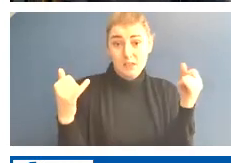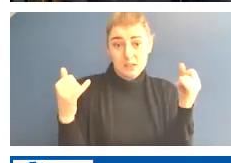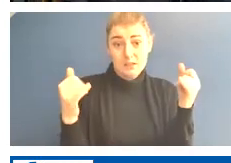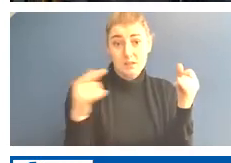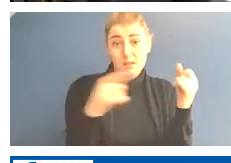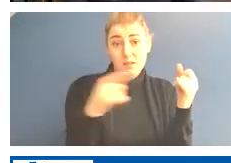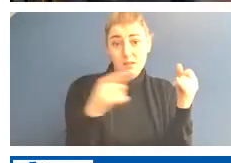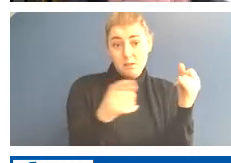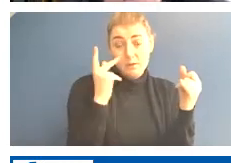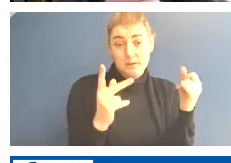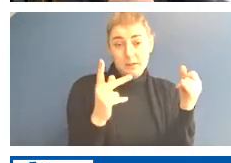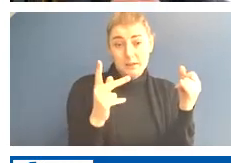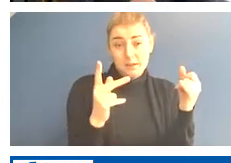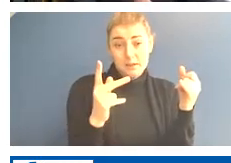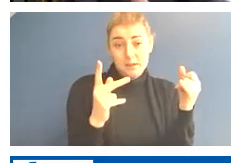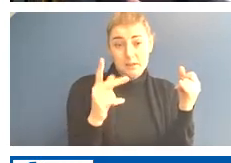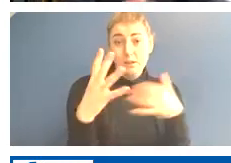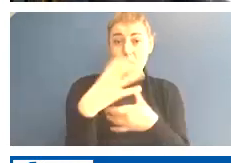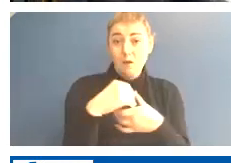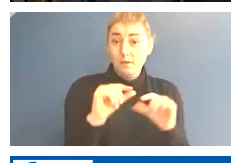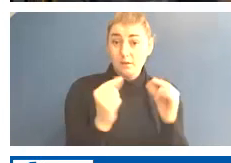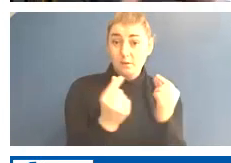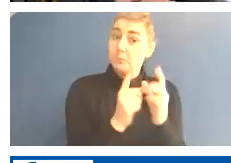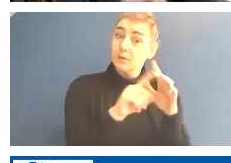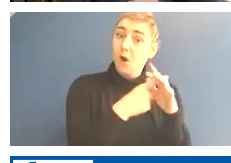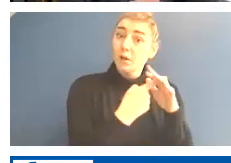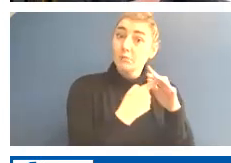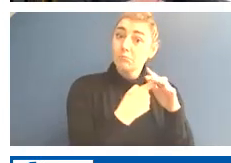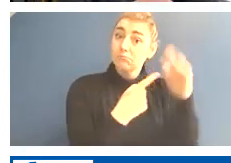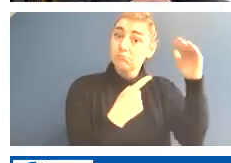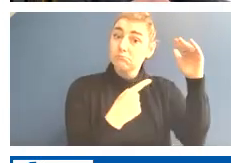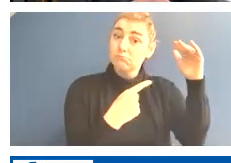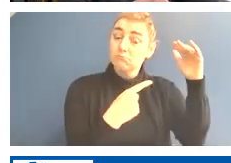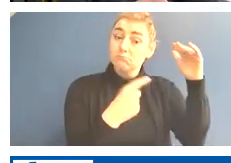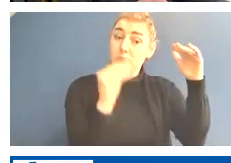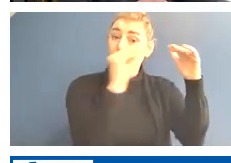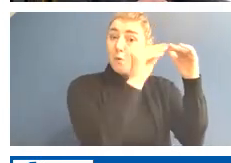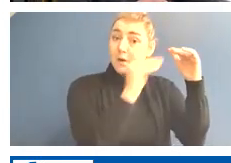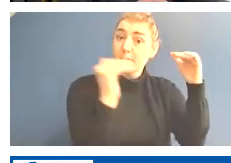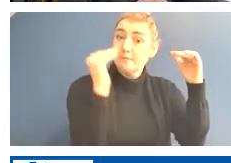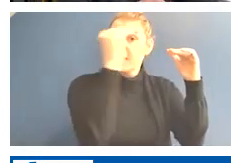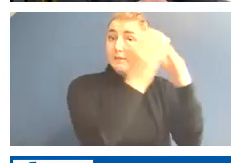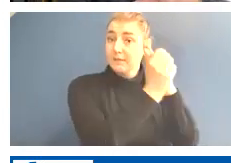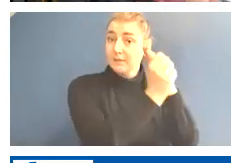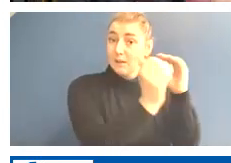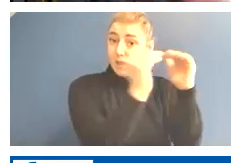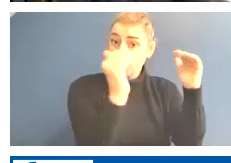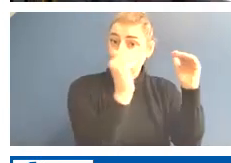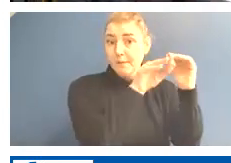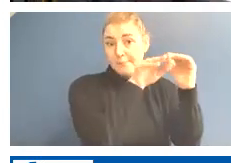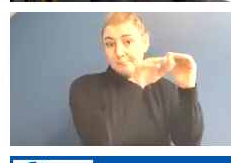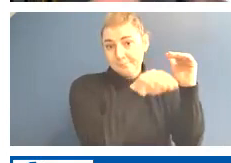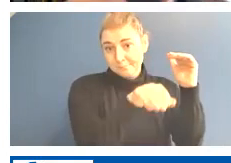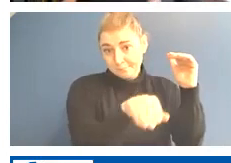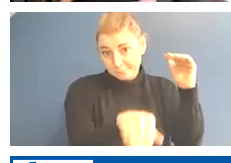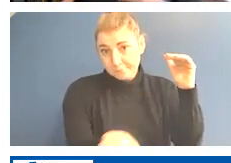that the autistic group started at a more advanced skill level, but also